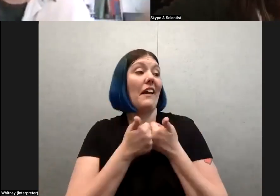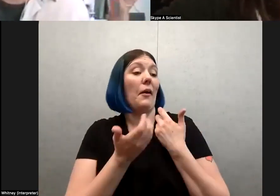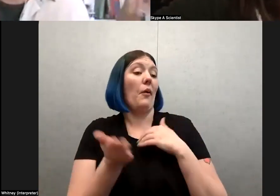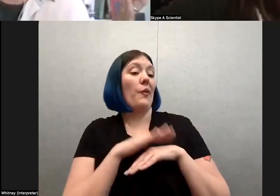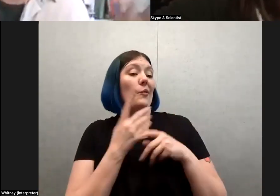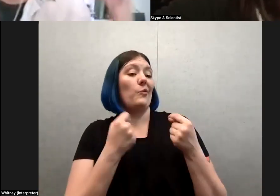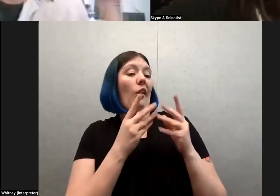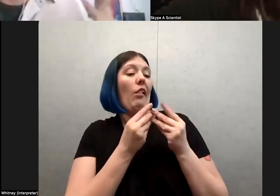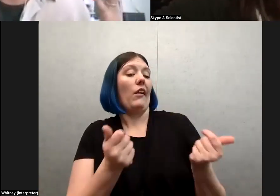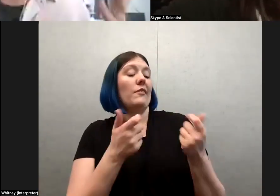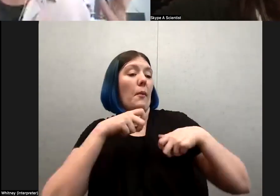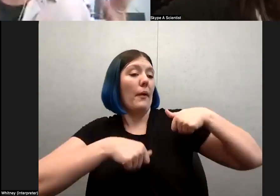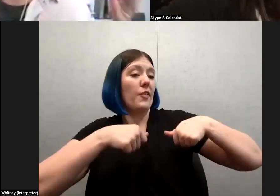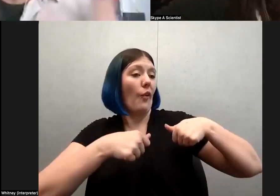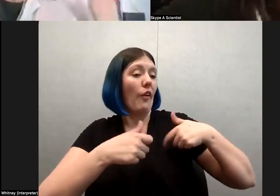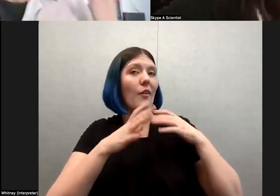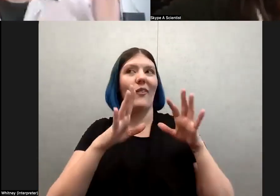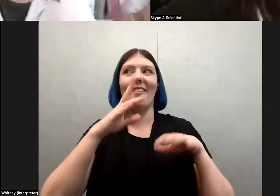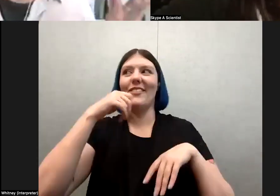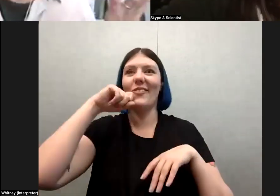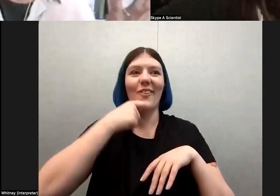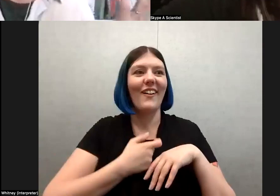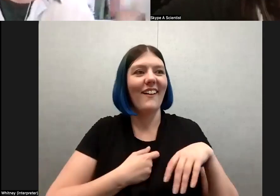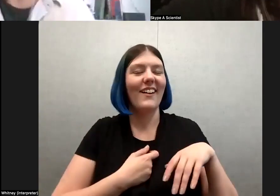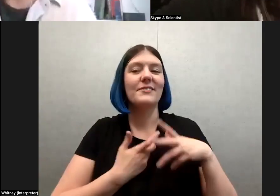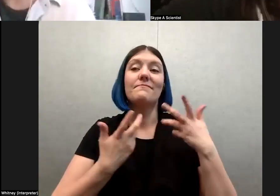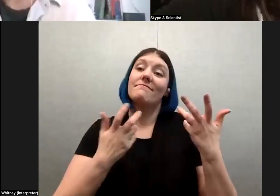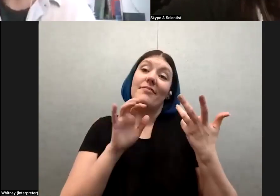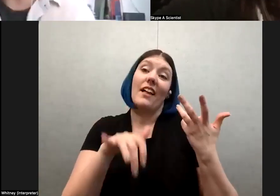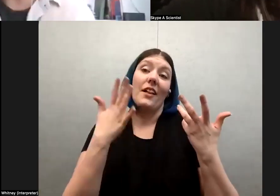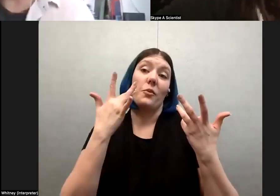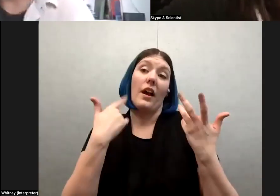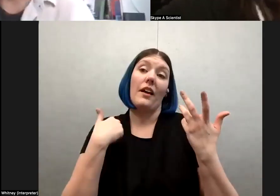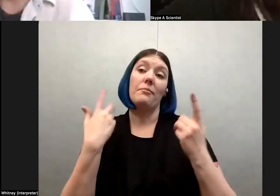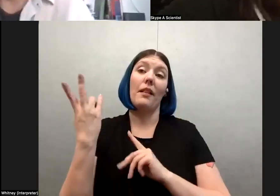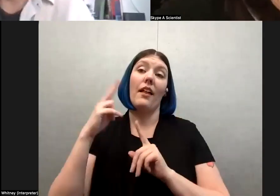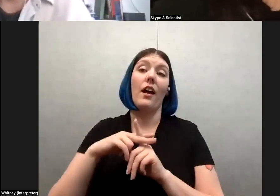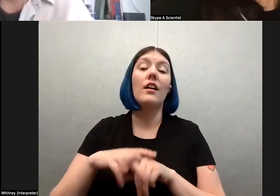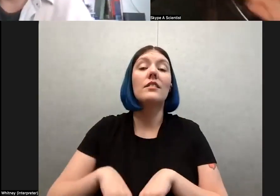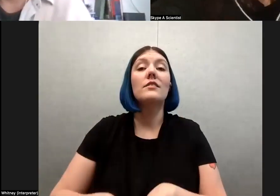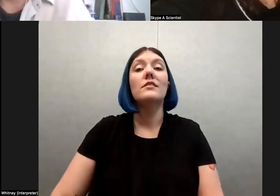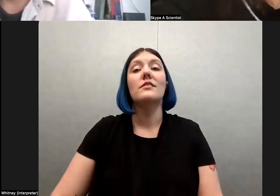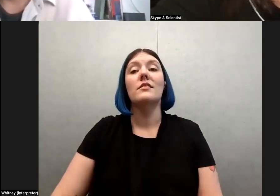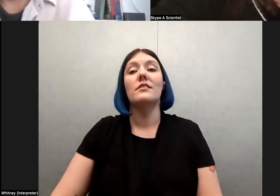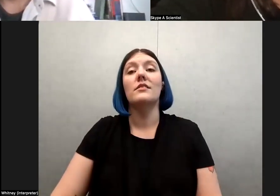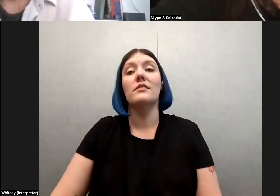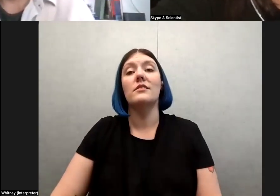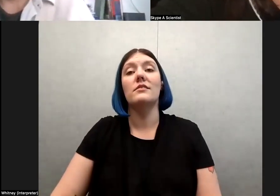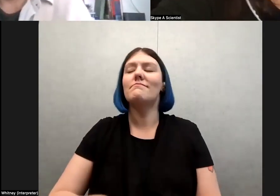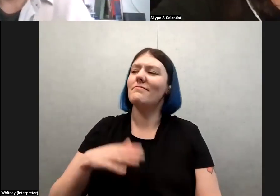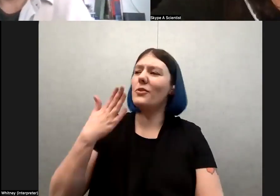puzzles all day long, like how fun would that be? And so that's why I applied to this job. That's awesome. That's a good like